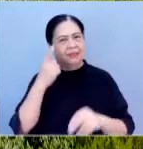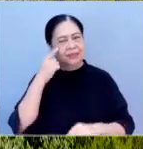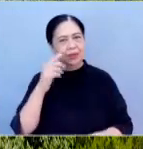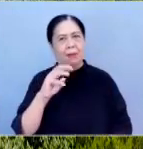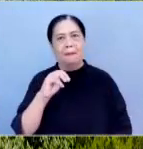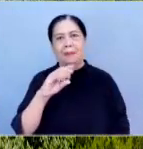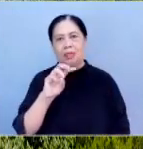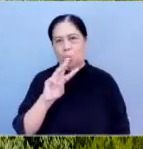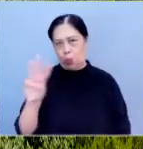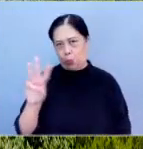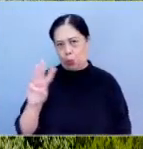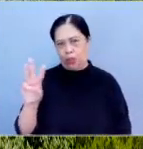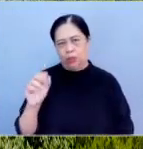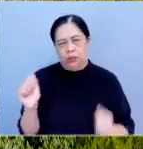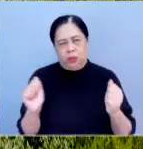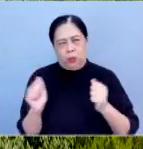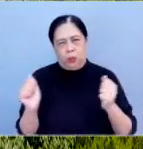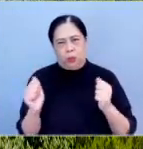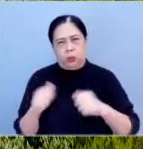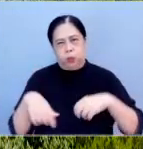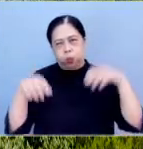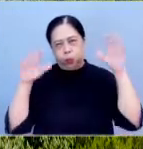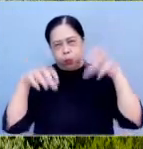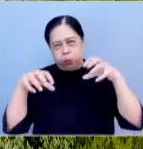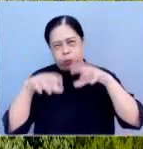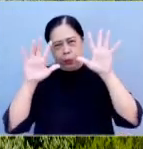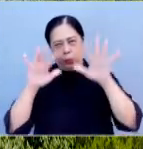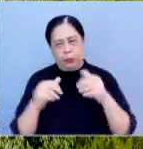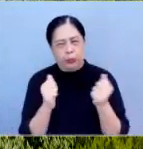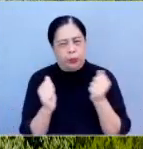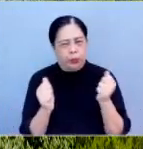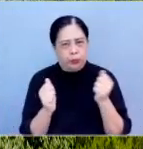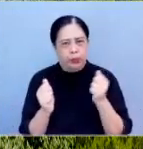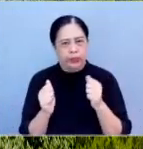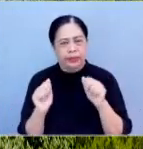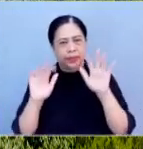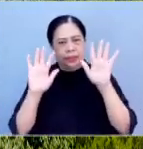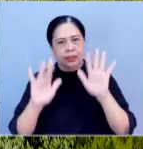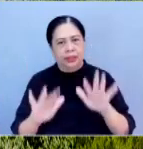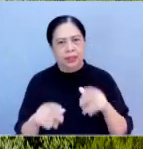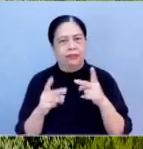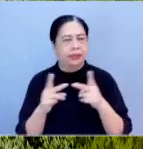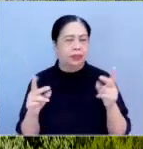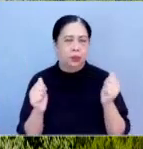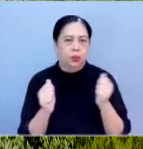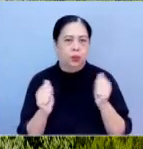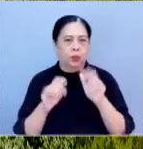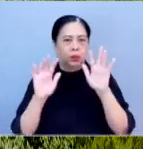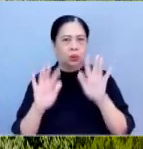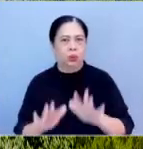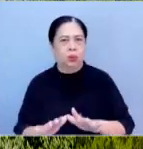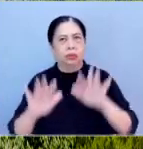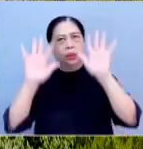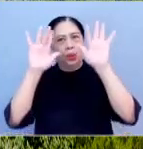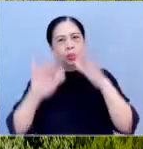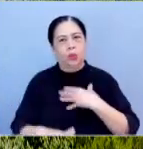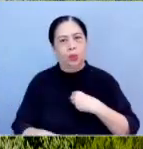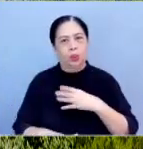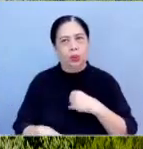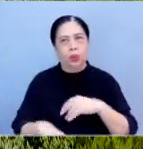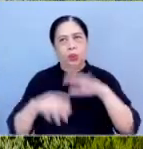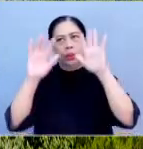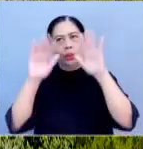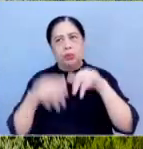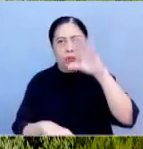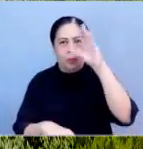so freezing, malamig. And so it was really, really cold there, and there's snow, there's snowmen, there's,